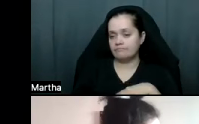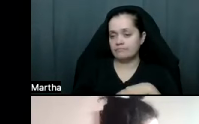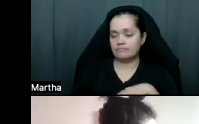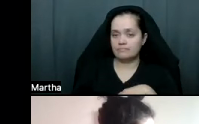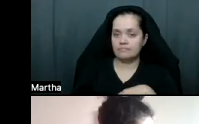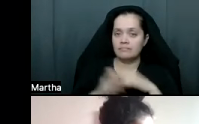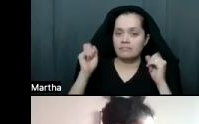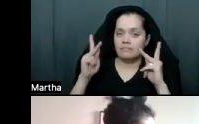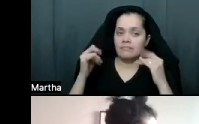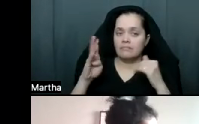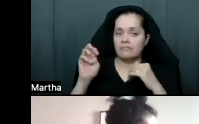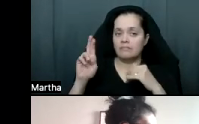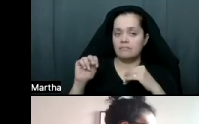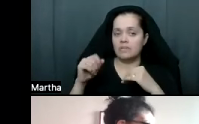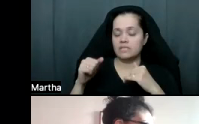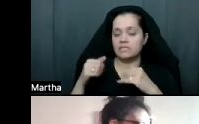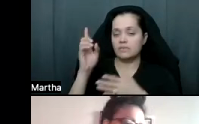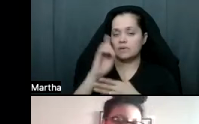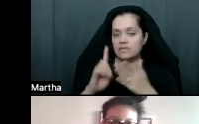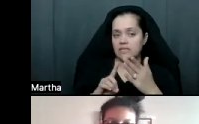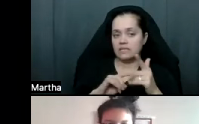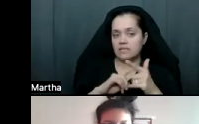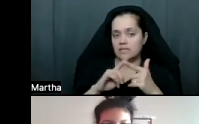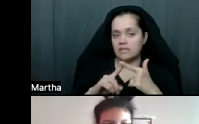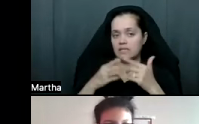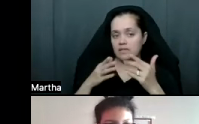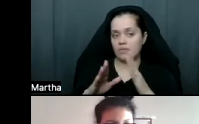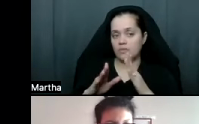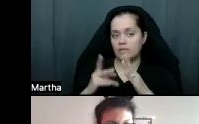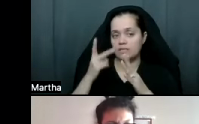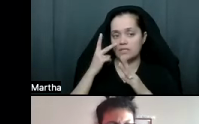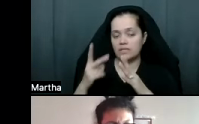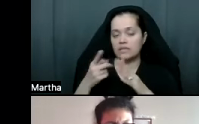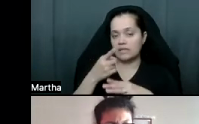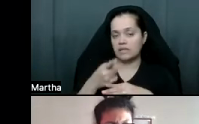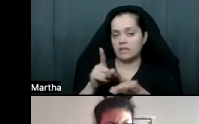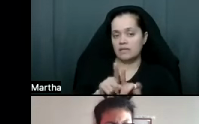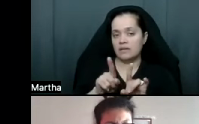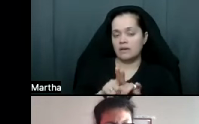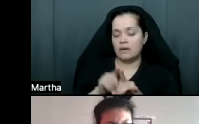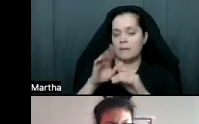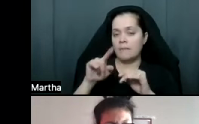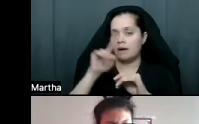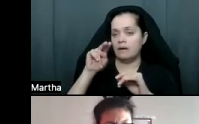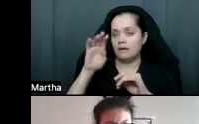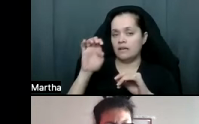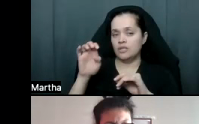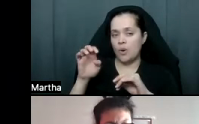All right, well, Burgess says we can design then a way to look at this by